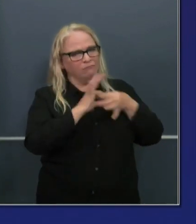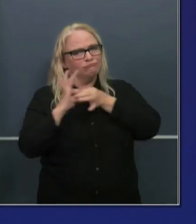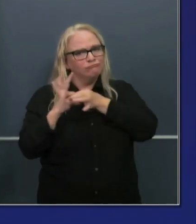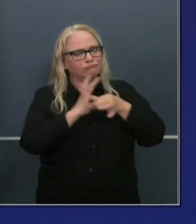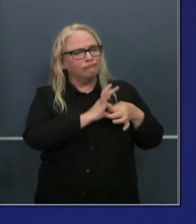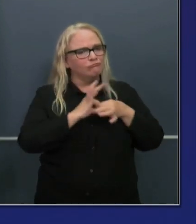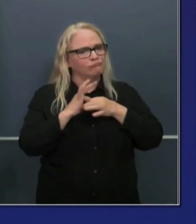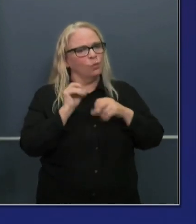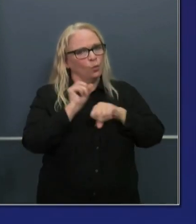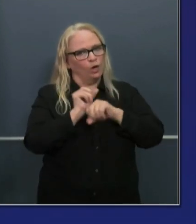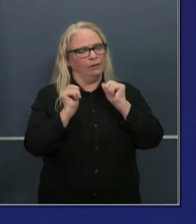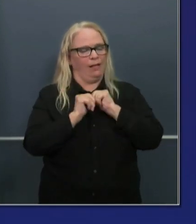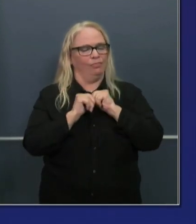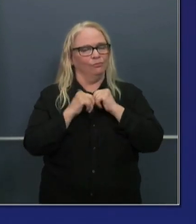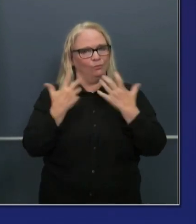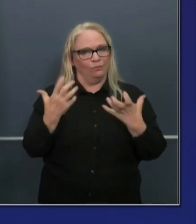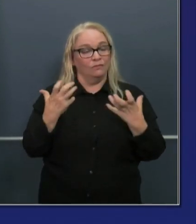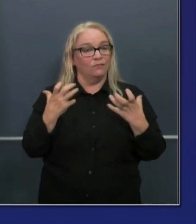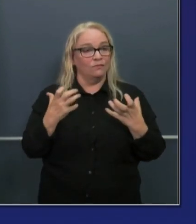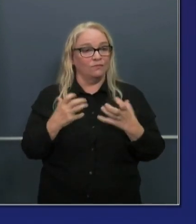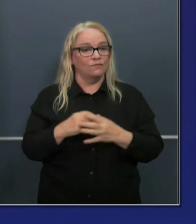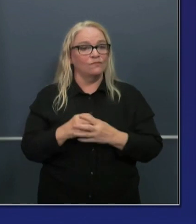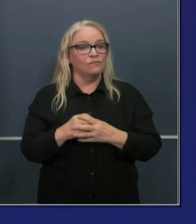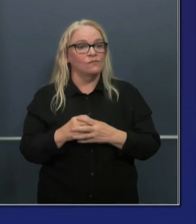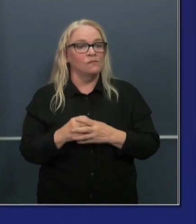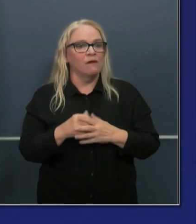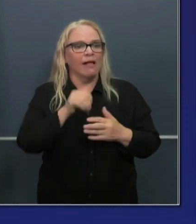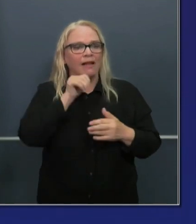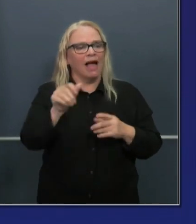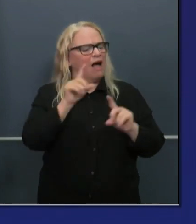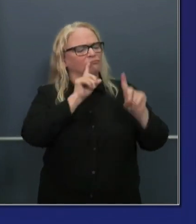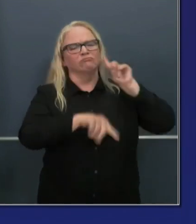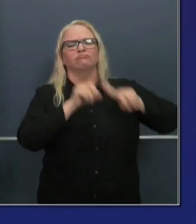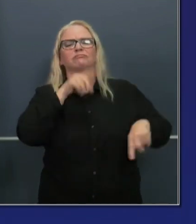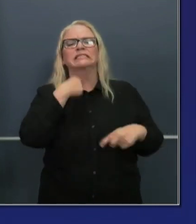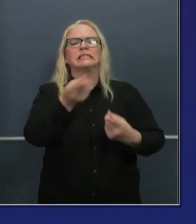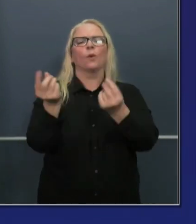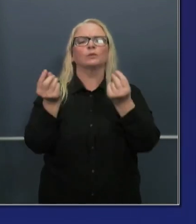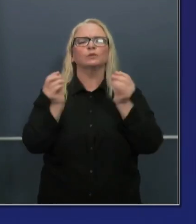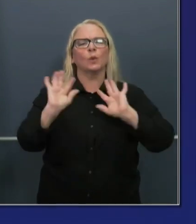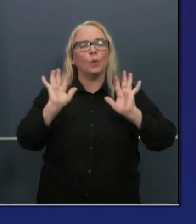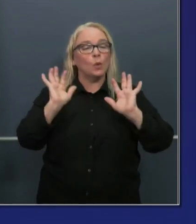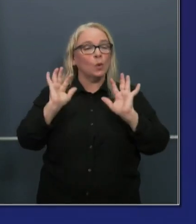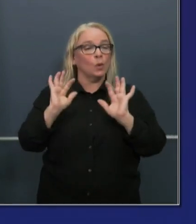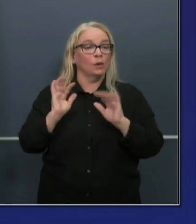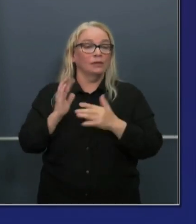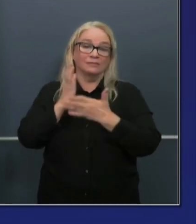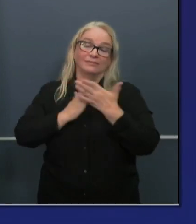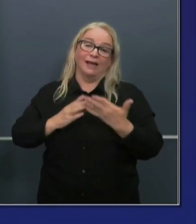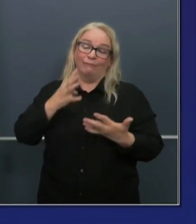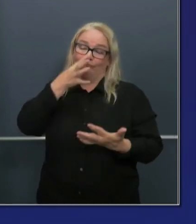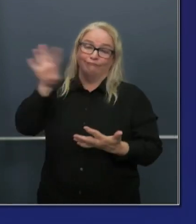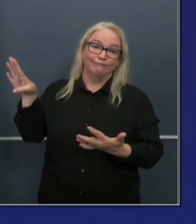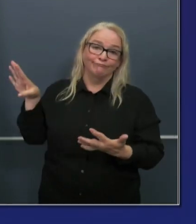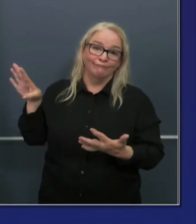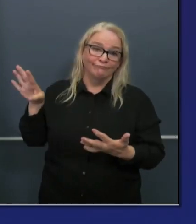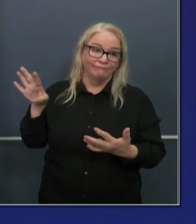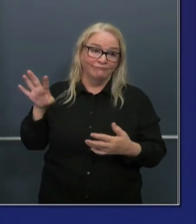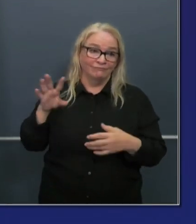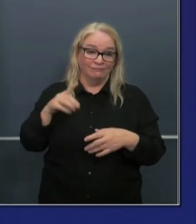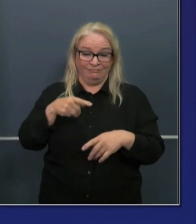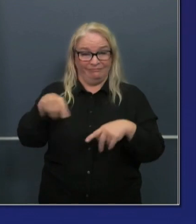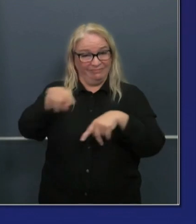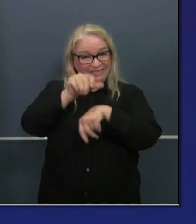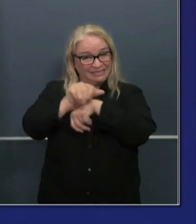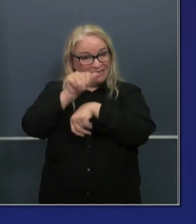two-way enforcement, two-way engagement. And again, when people just thumb their nose, turn their back, and put your life at risk, put their workers' lives